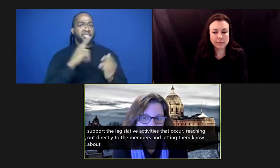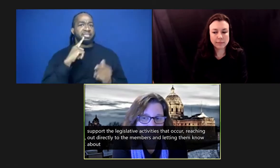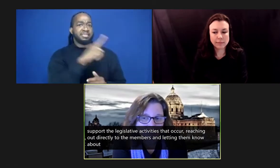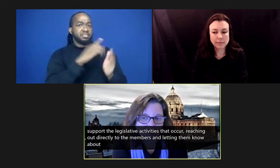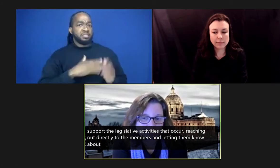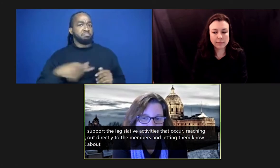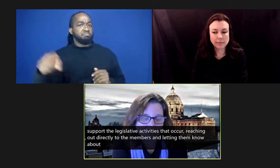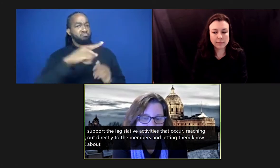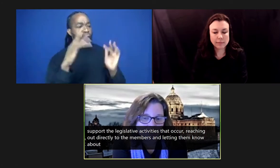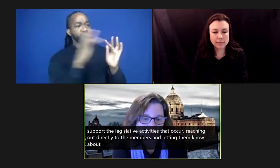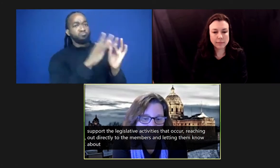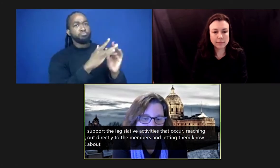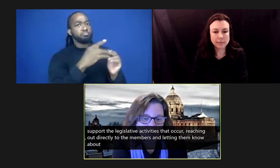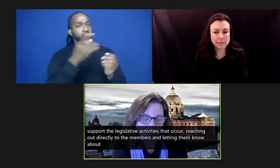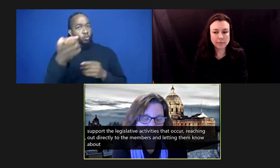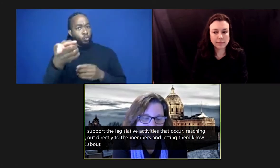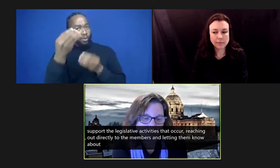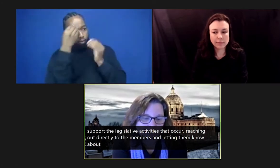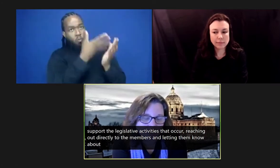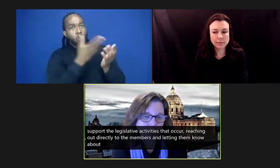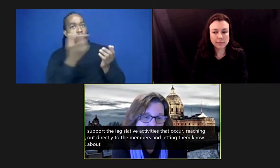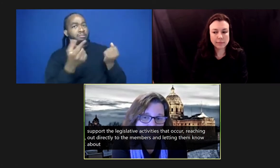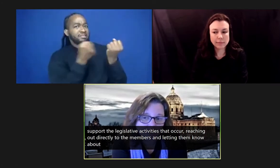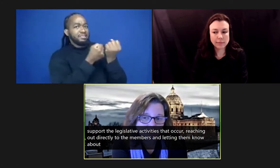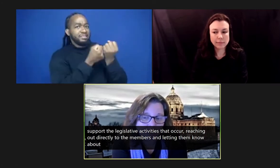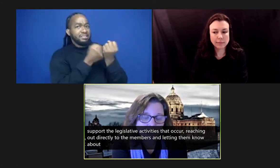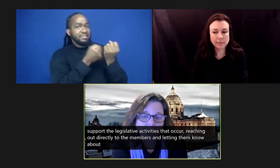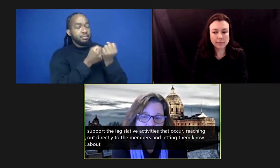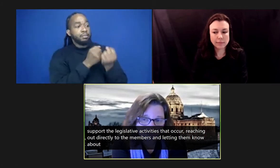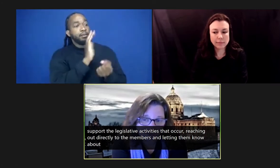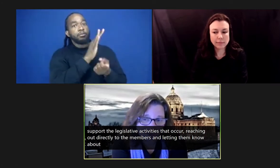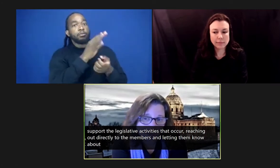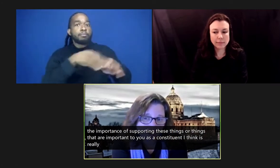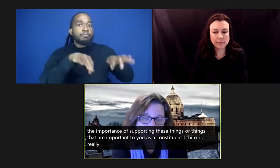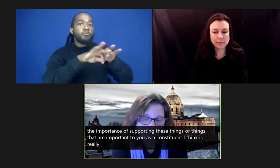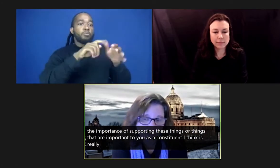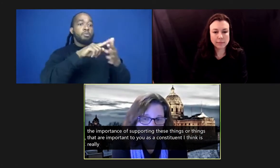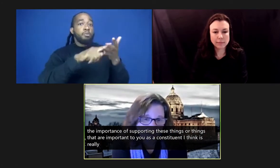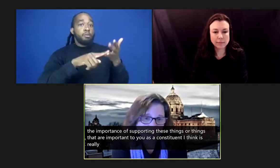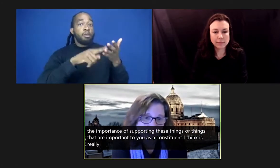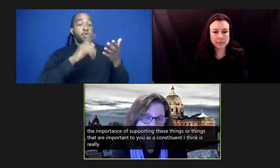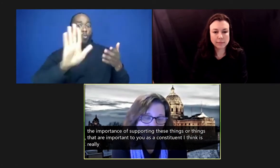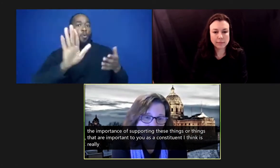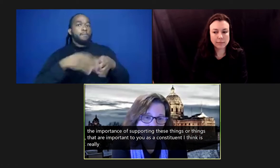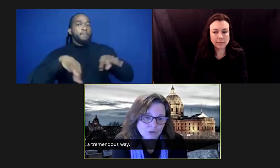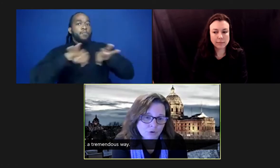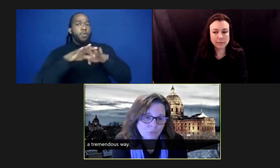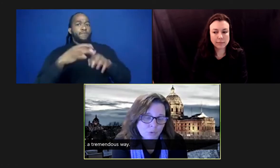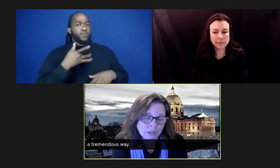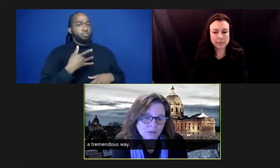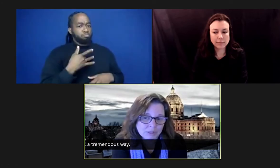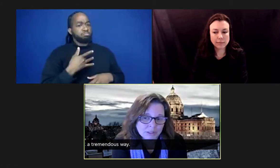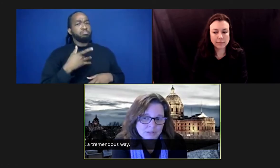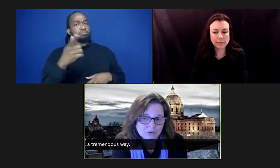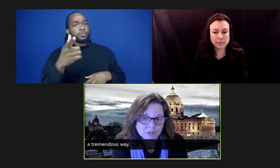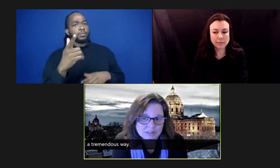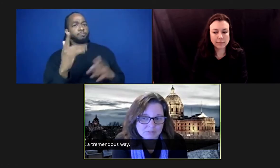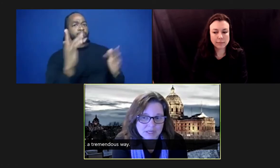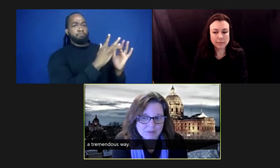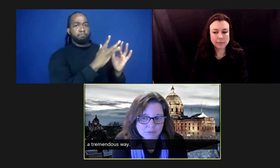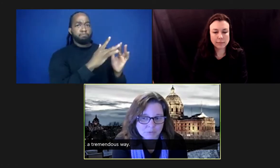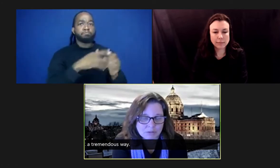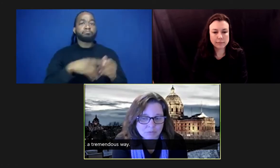a constituent, I think is really a tremendous way. And then also, as I mentioned, in